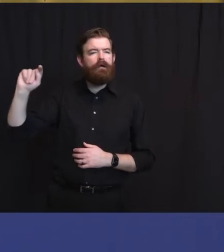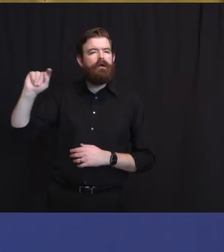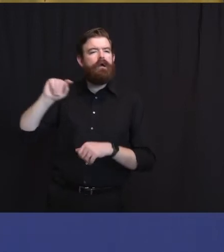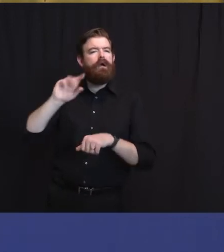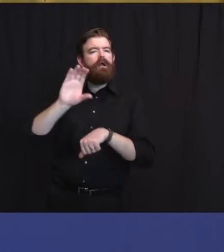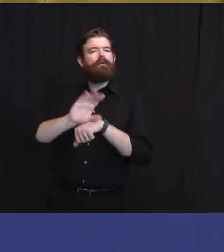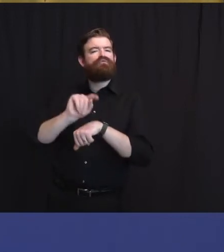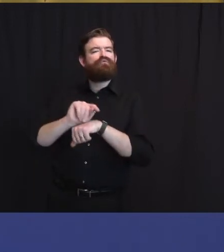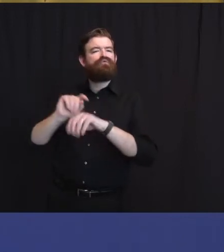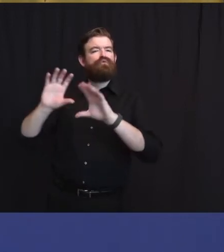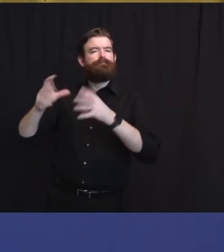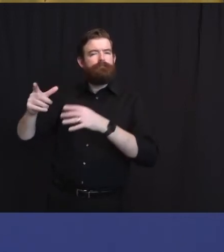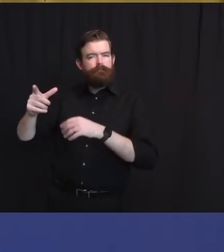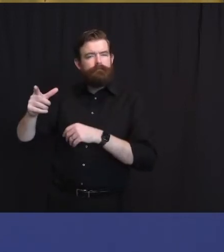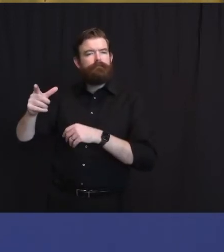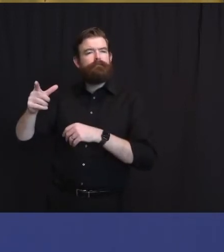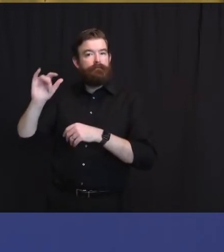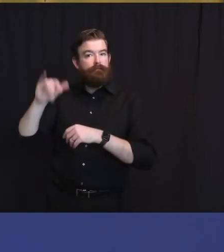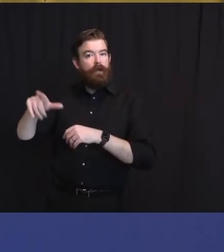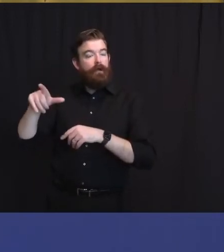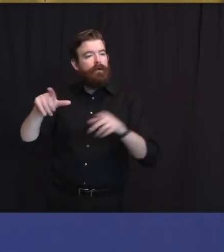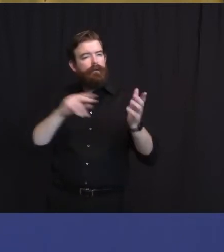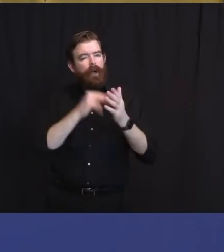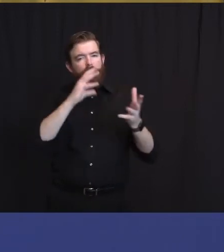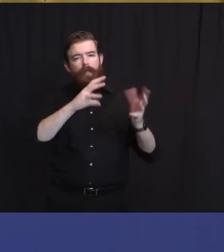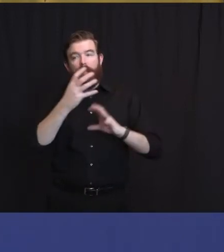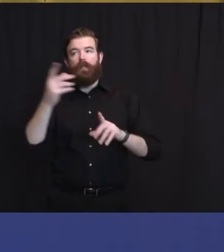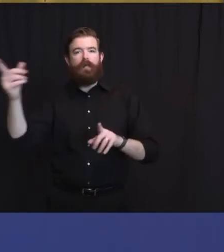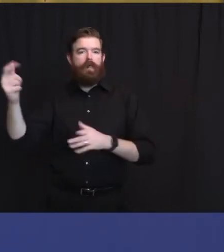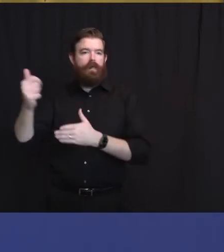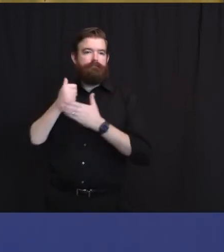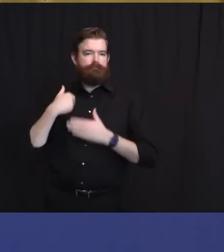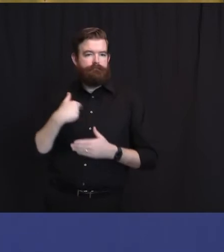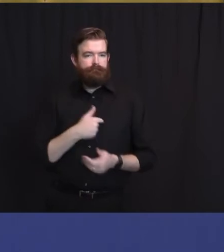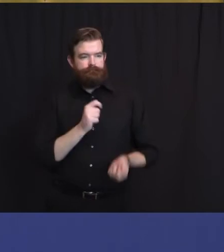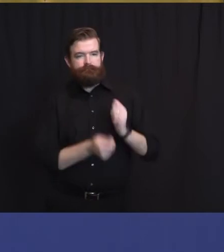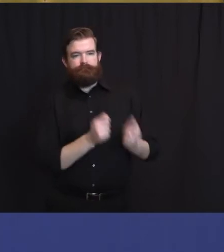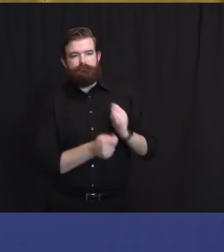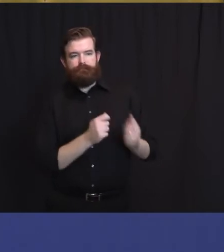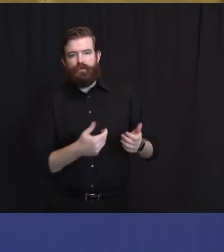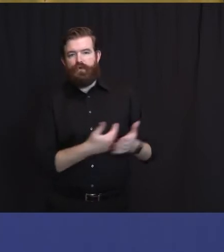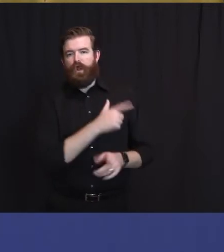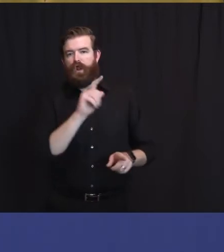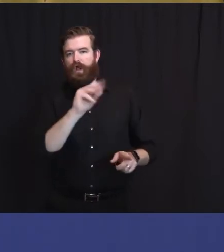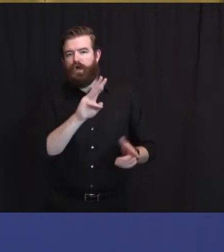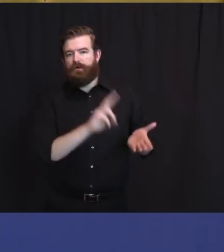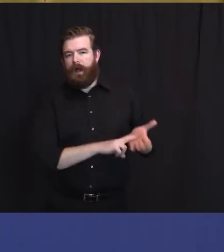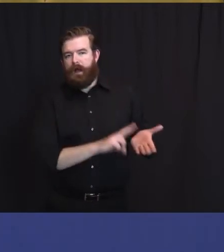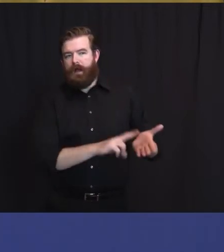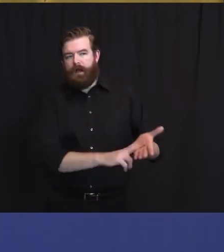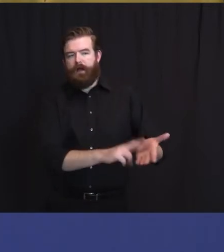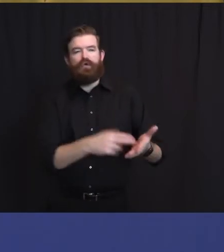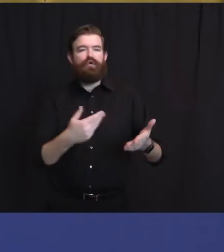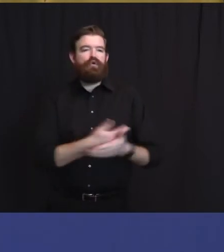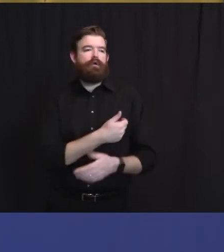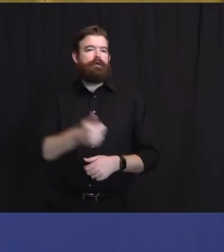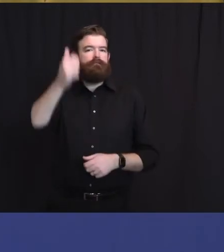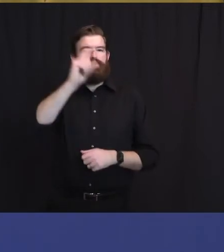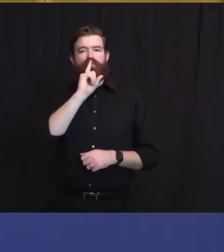did. And that's led to laws that I've signed. It's led to executive action. But the answer is